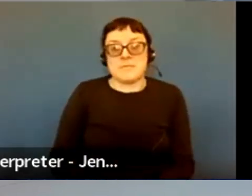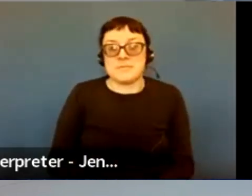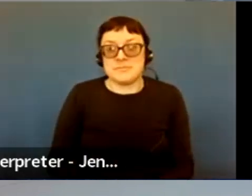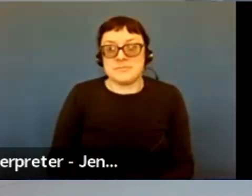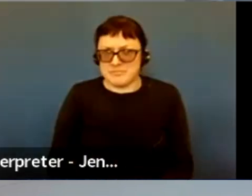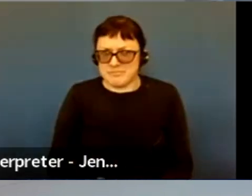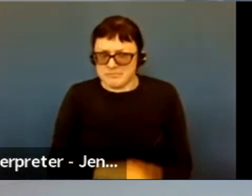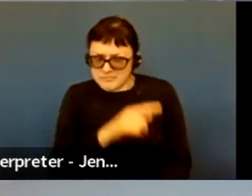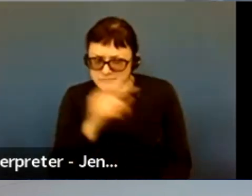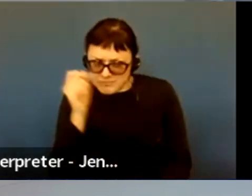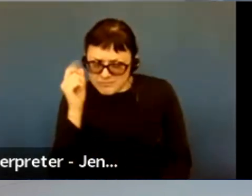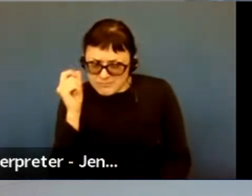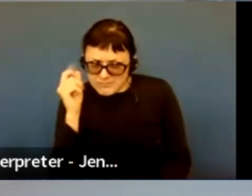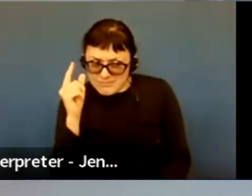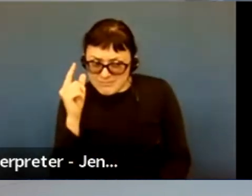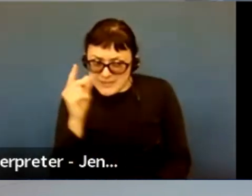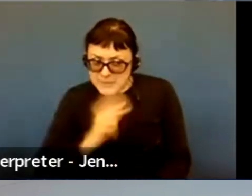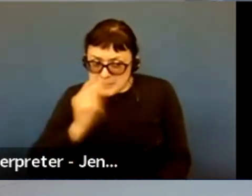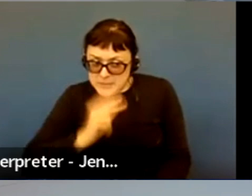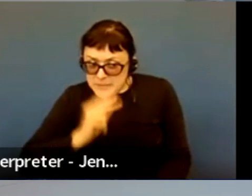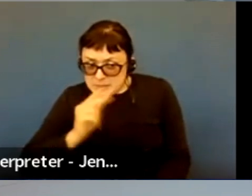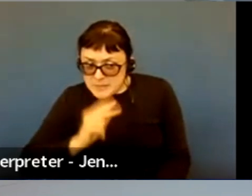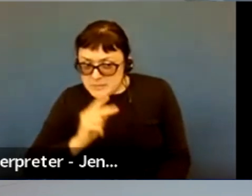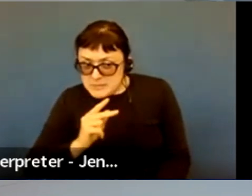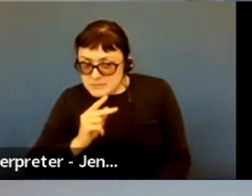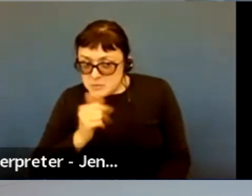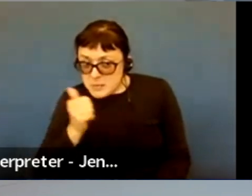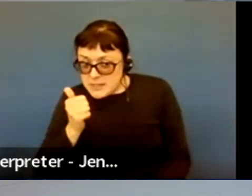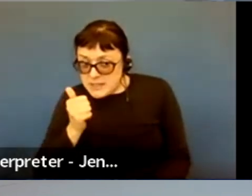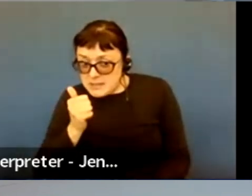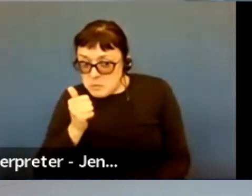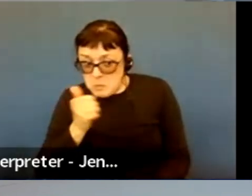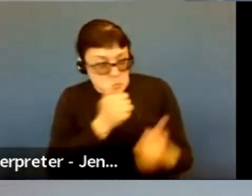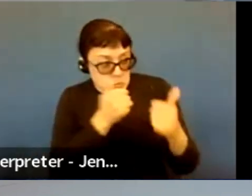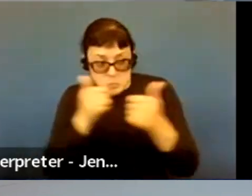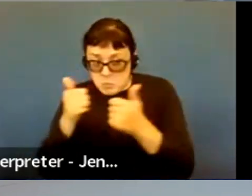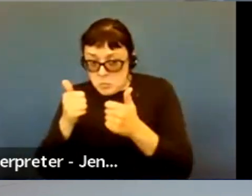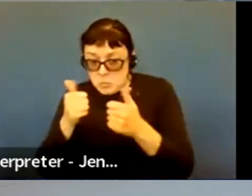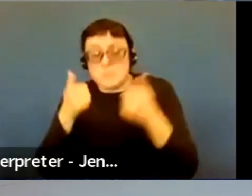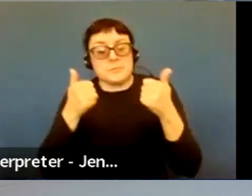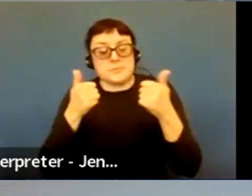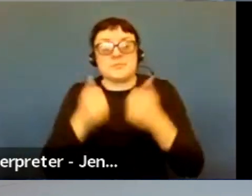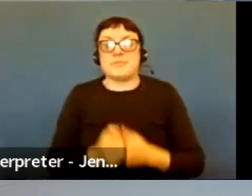Am I making sense? Am I talking too quickly? All good?